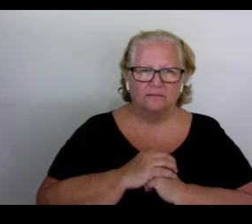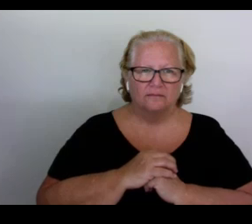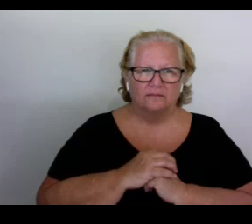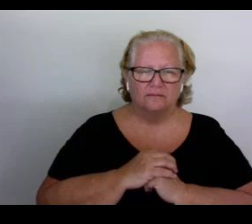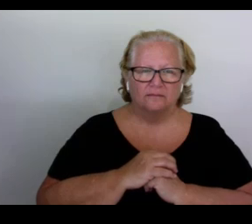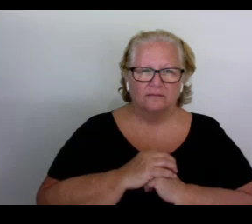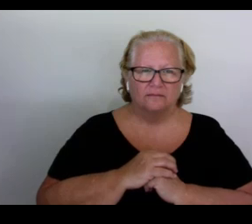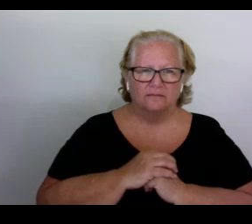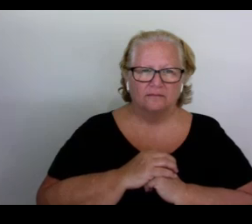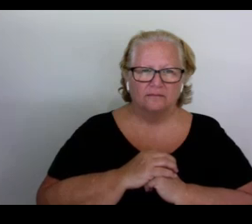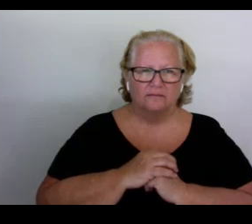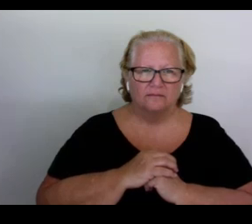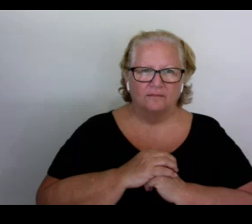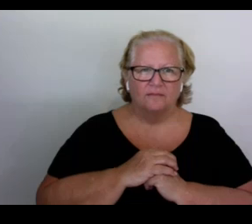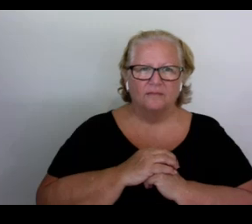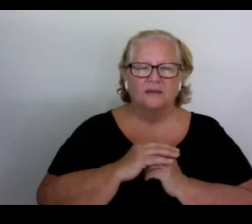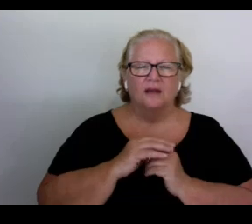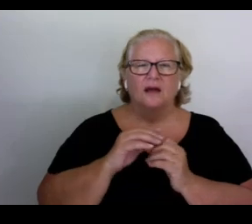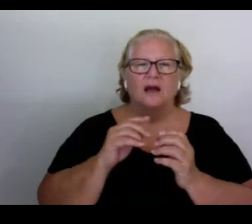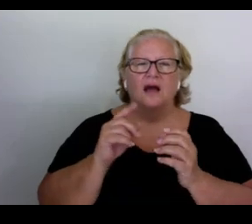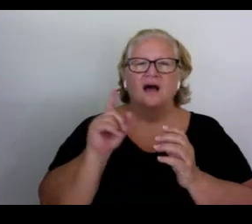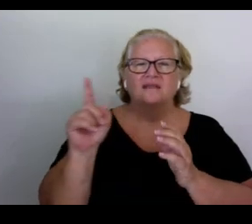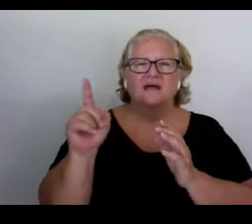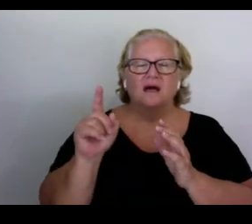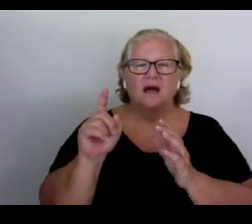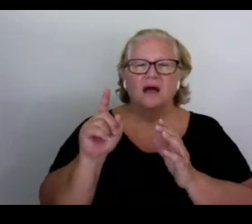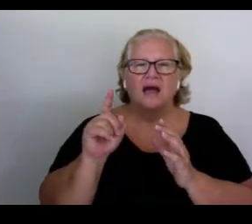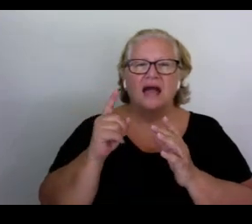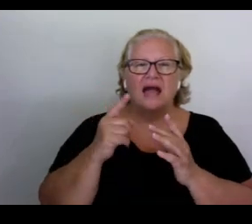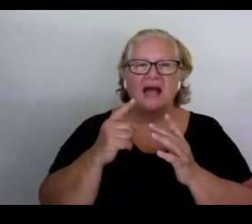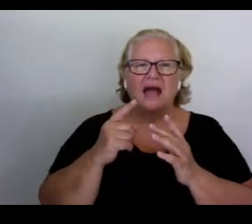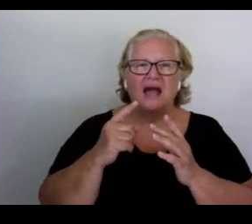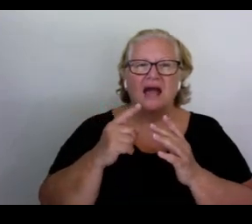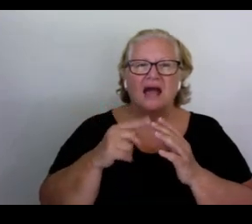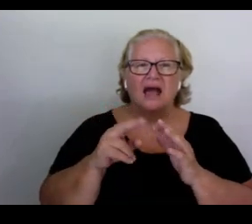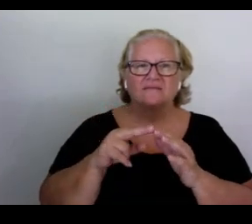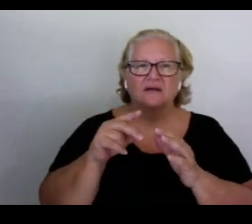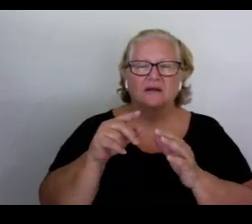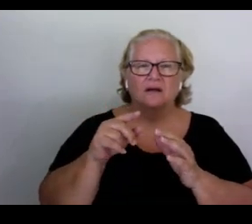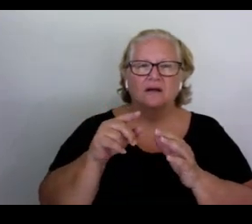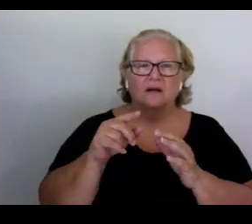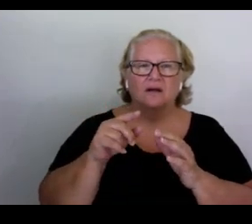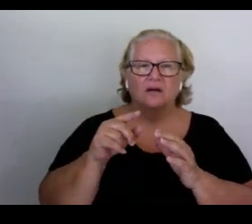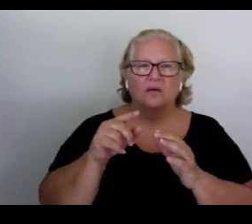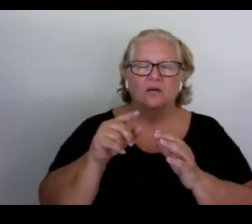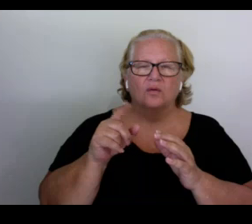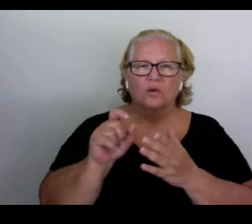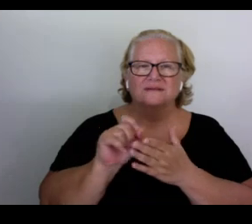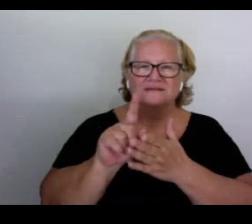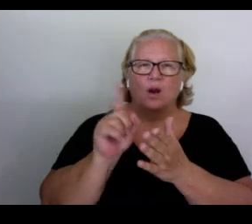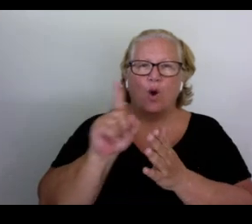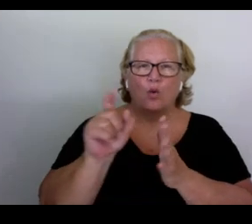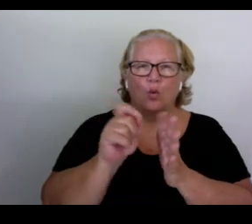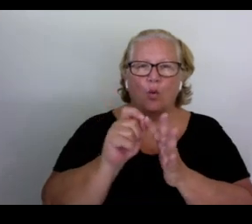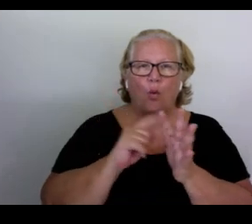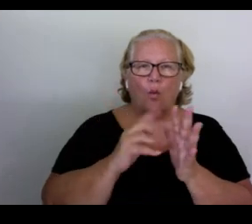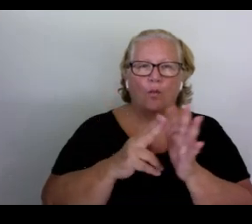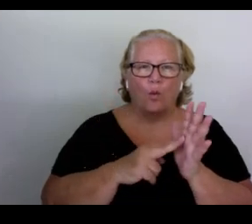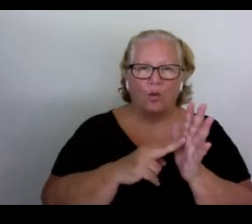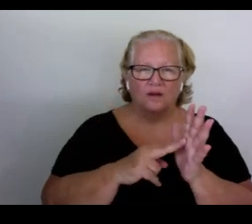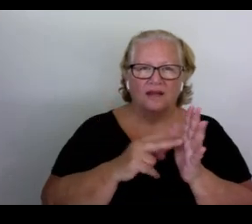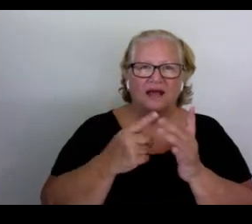case, the only rights the pawnbroker has is to sell the pawned goods. Yeah. And if selling the pawned goods doesn't cover the amount of money they've given